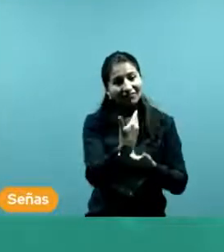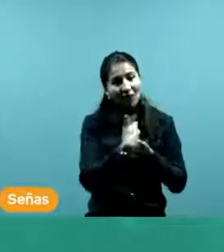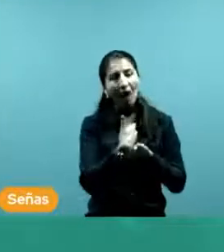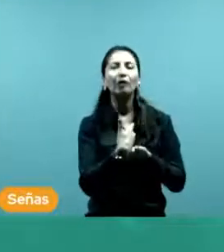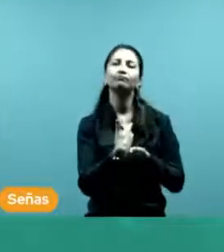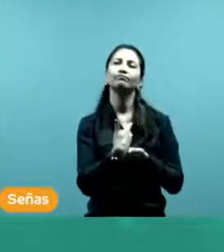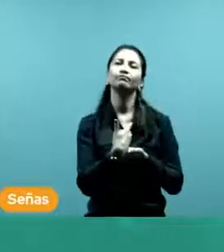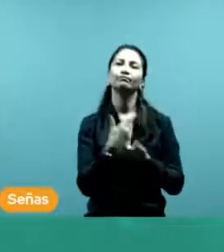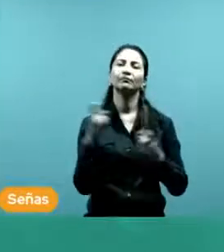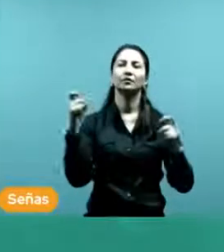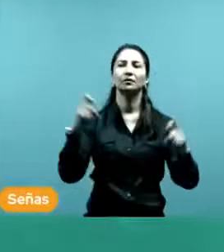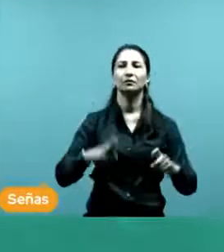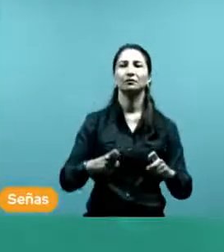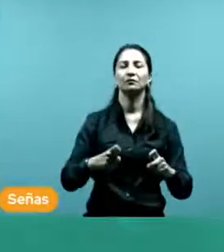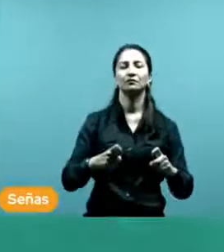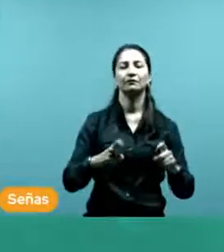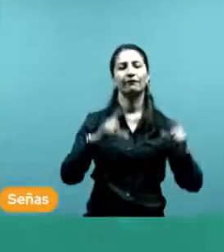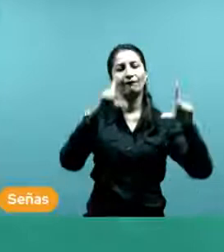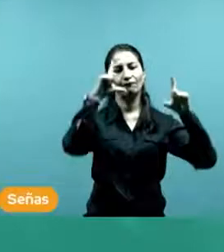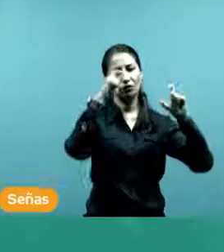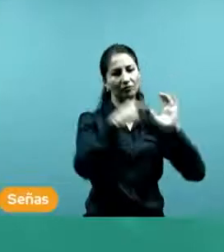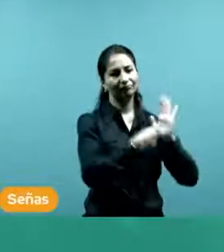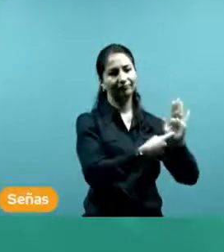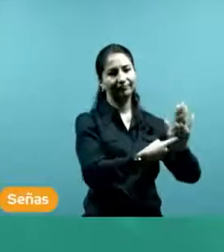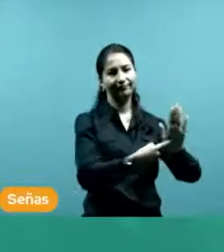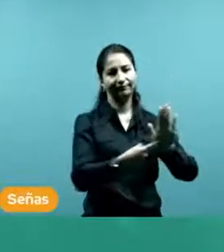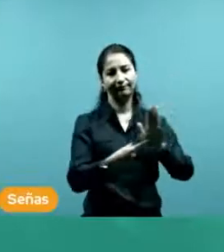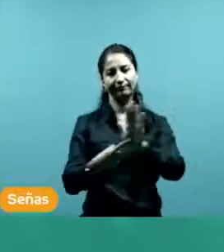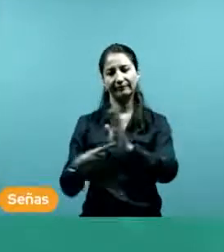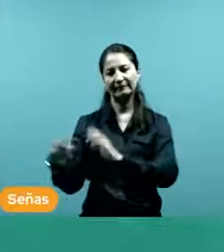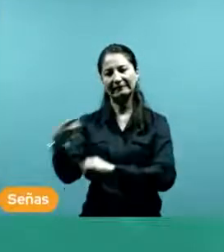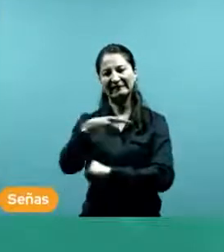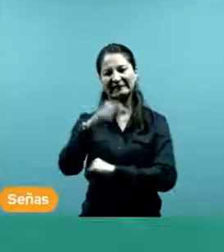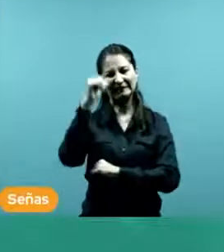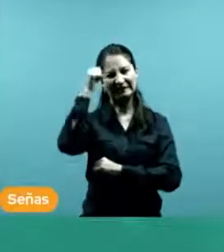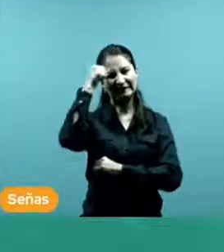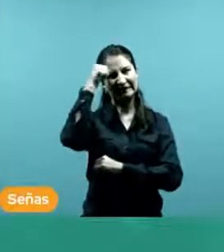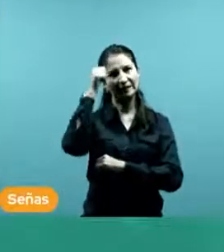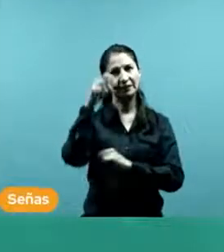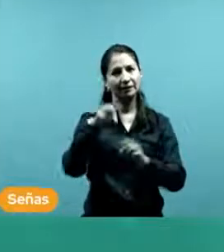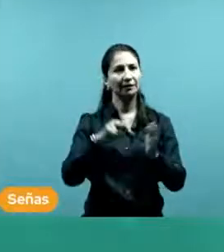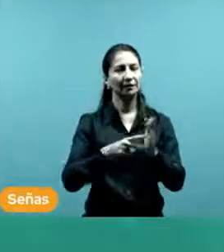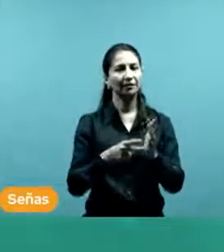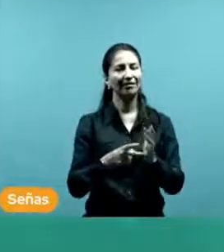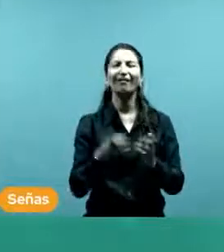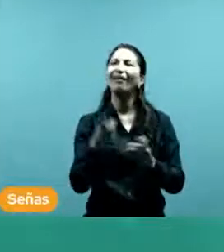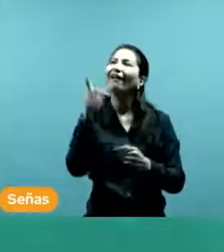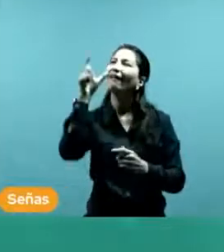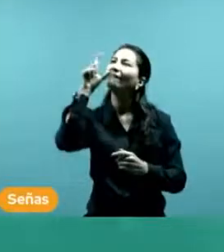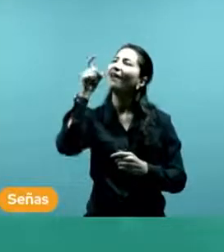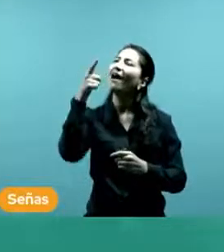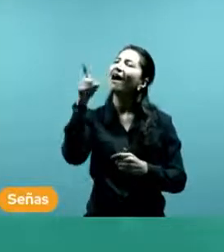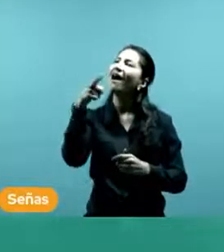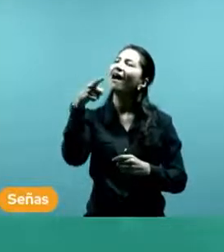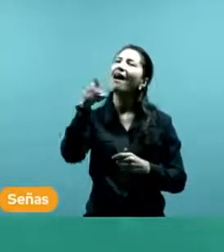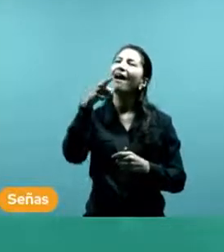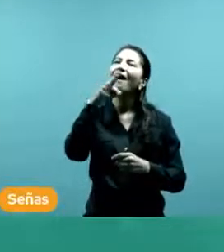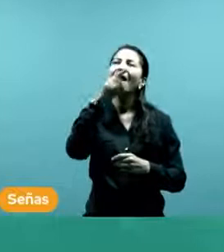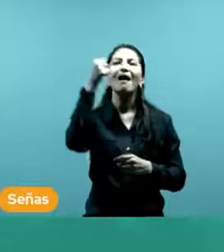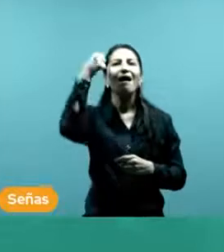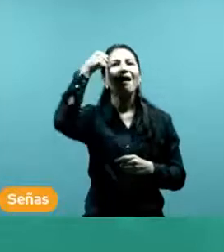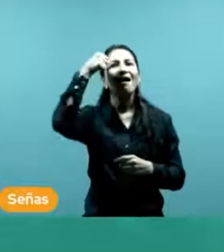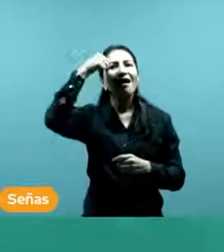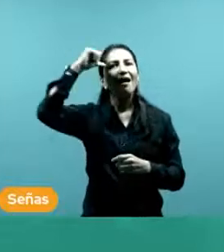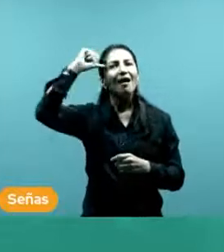is very normal, miren las that fotos, we want to remember those people, that we want empatía, to cry and we quieren want to recordar mourn the victims, a